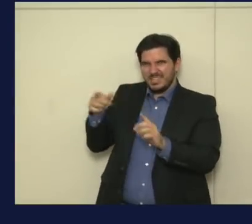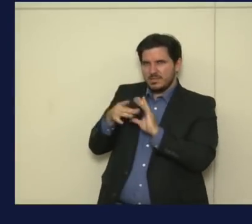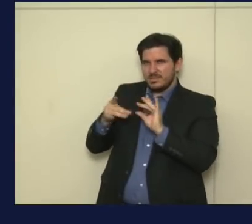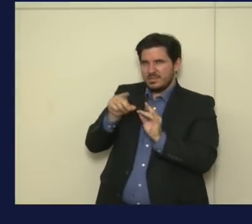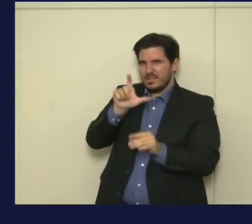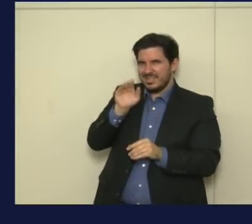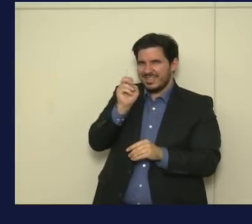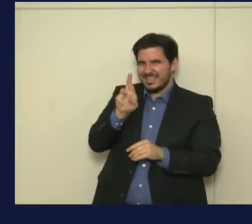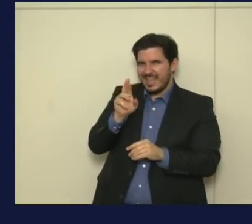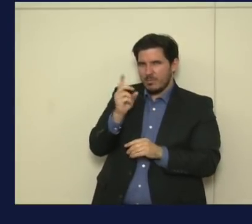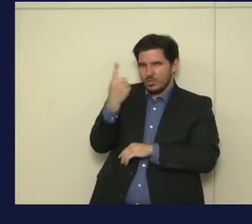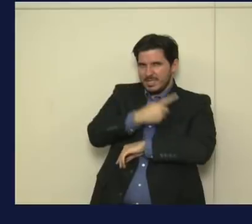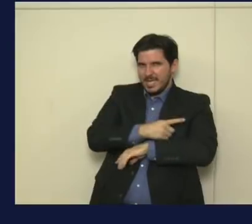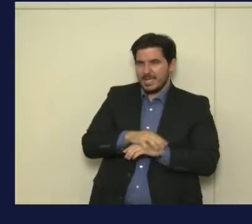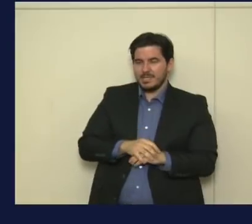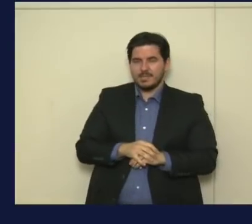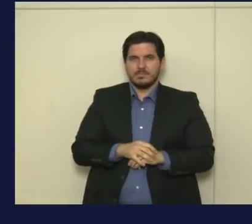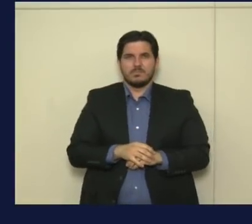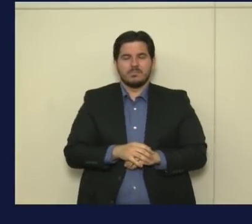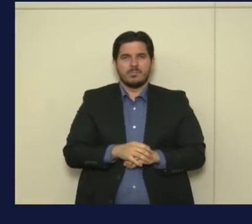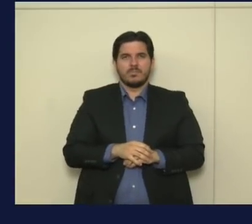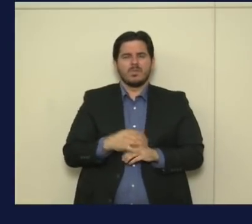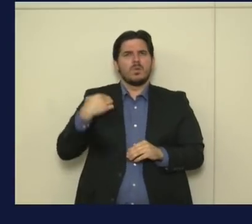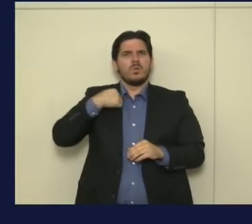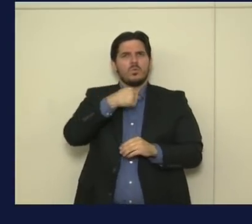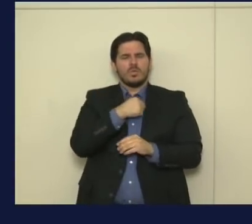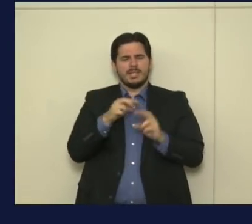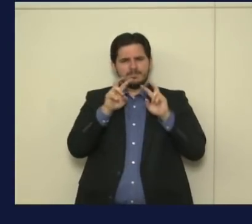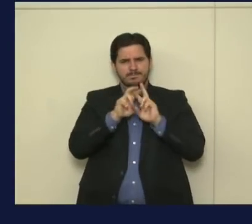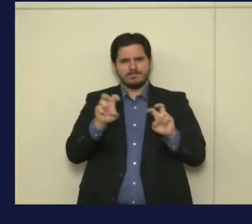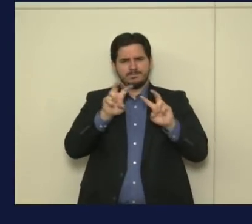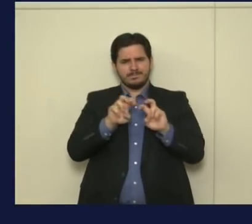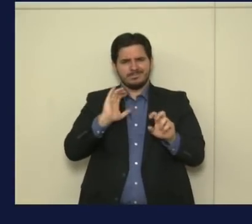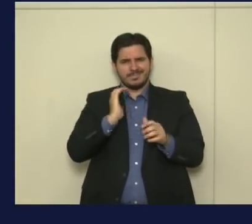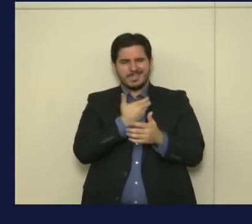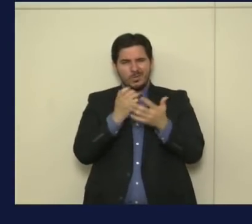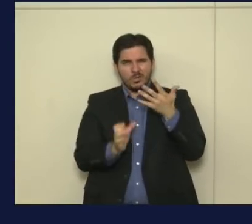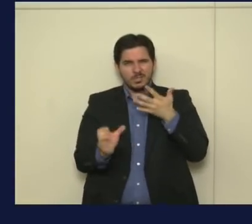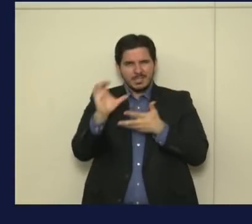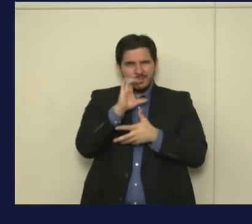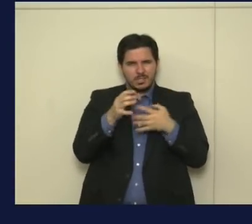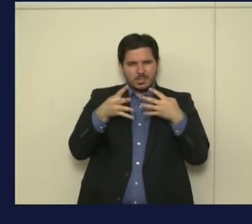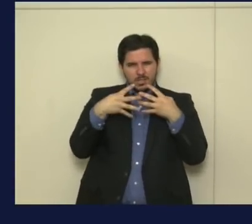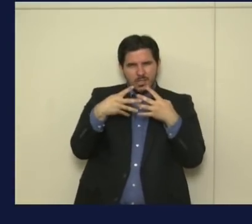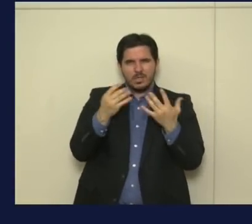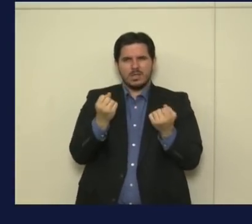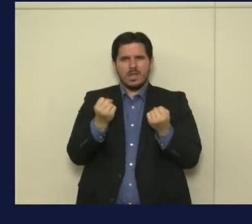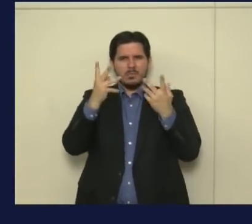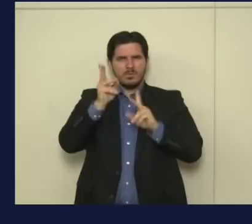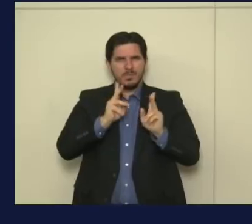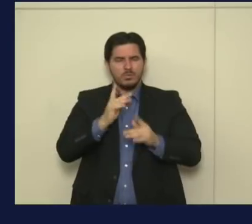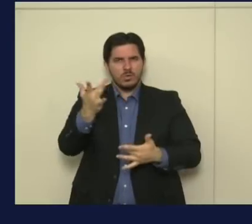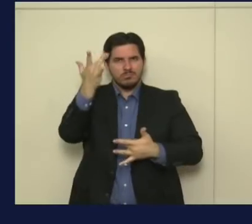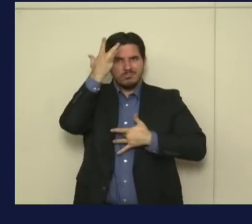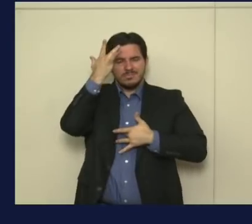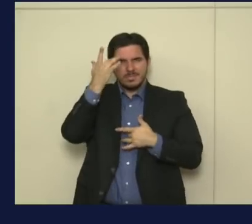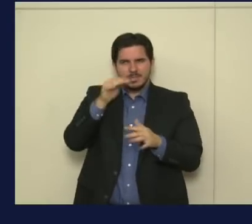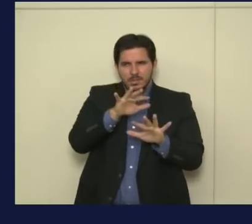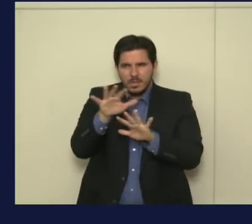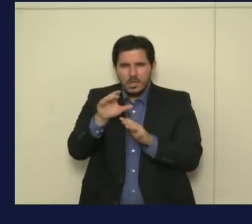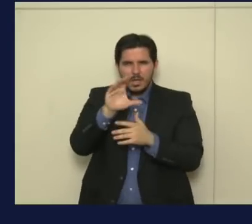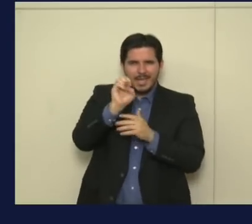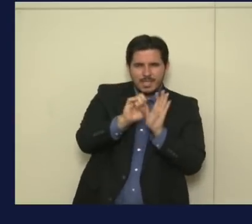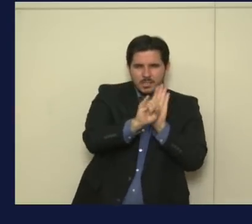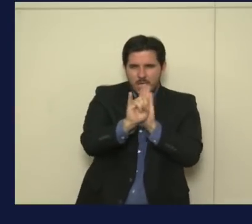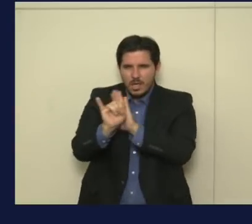were meeting our gating criteria, we were learning about positivity rates and case counts in a way